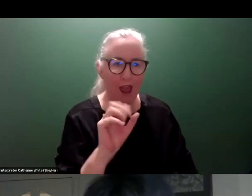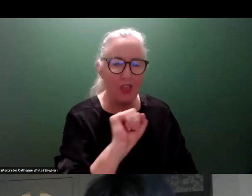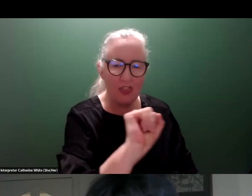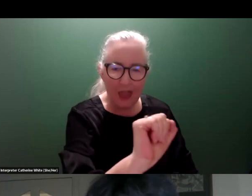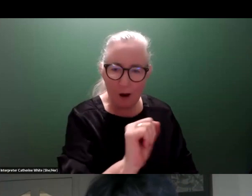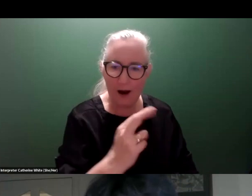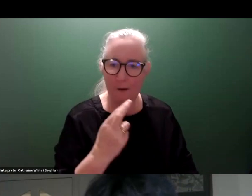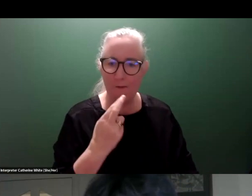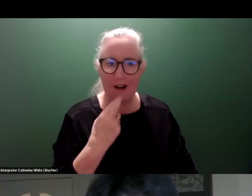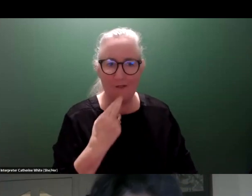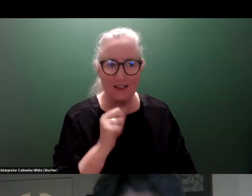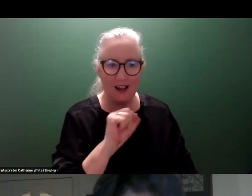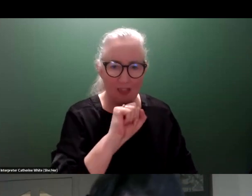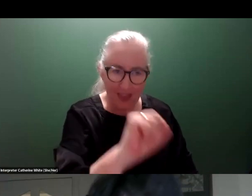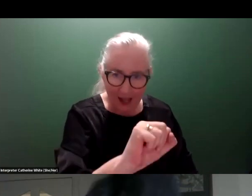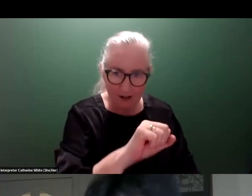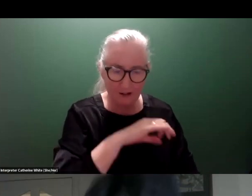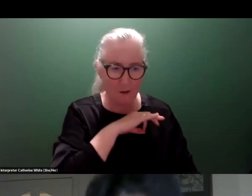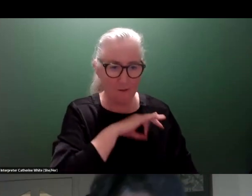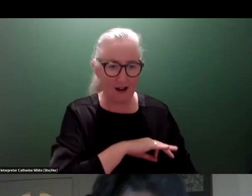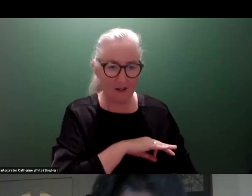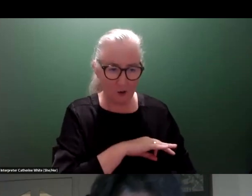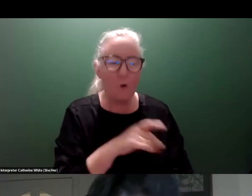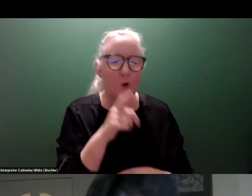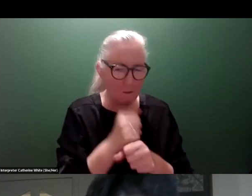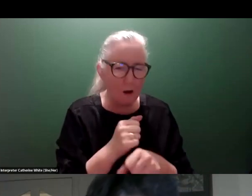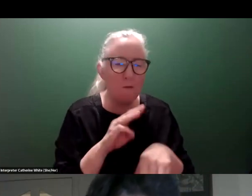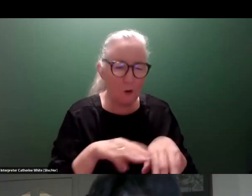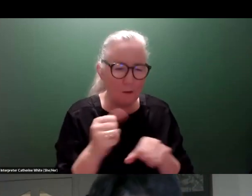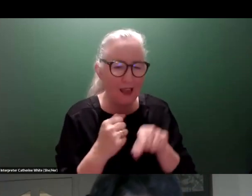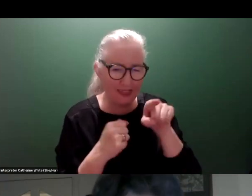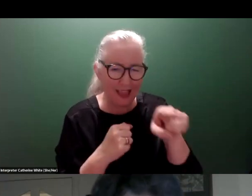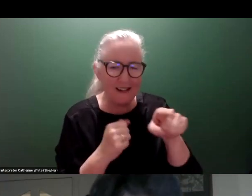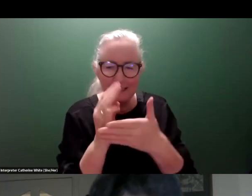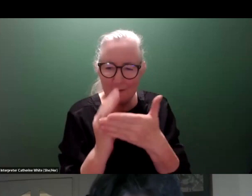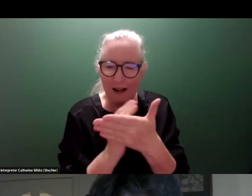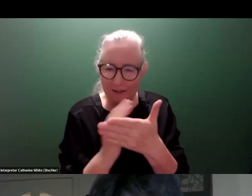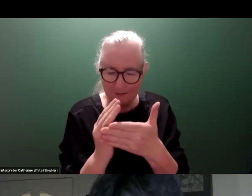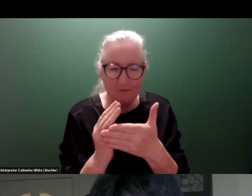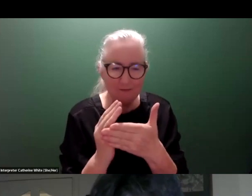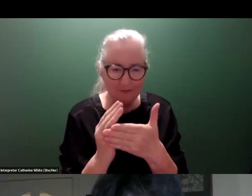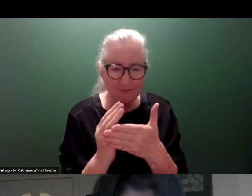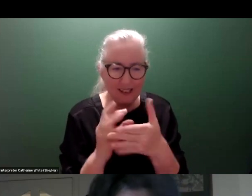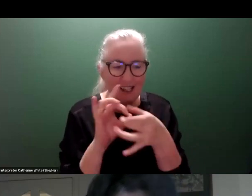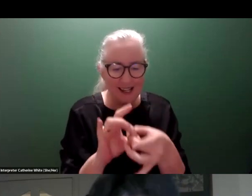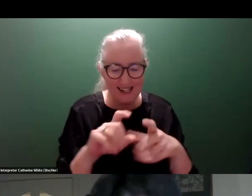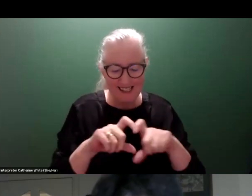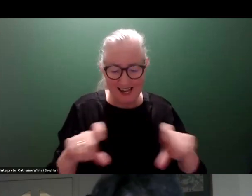we're going to talk a little bit more about that in a moment, some of the aspects of that in respect of Section